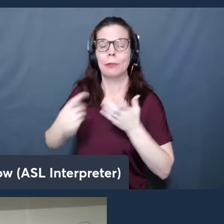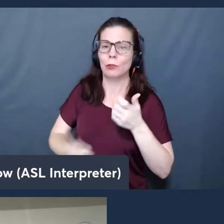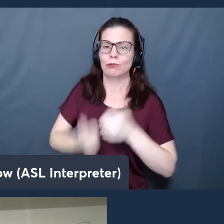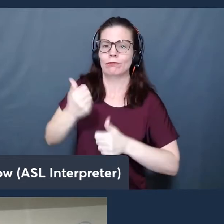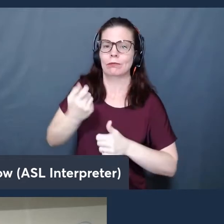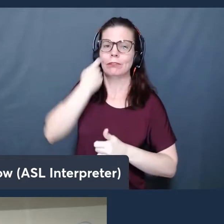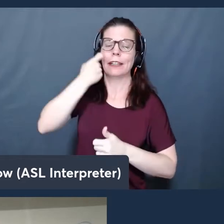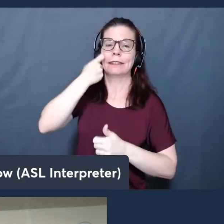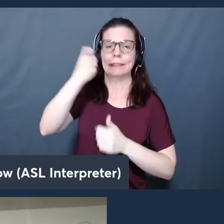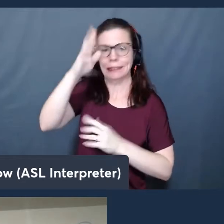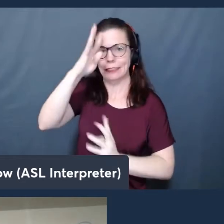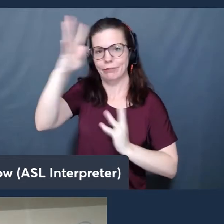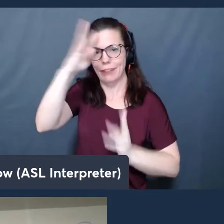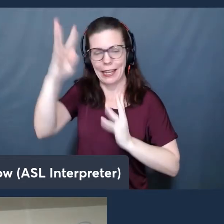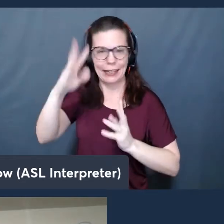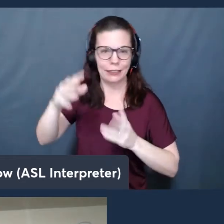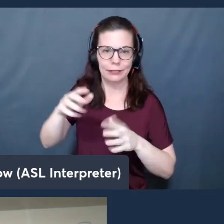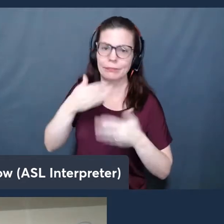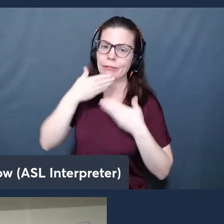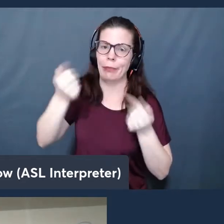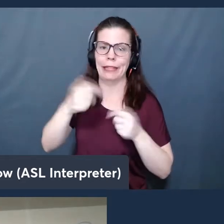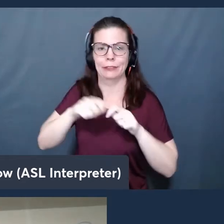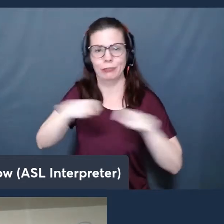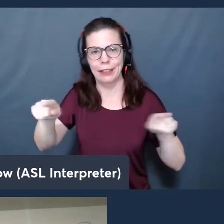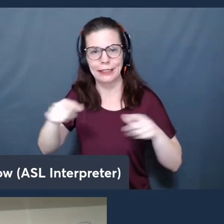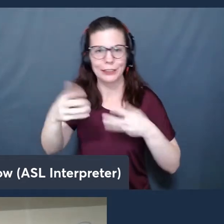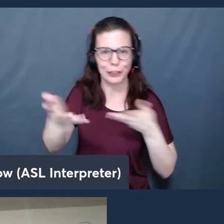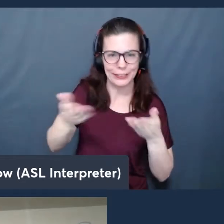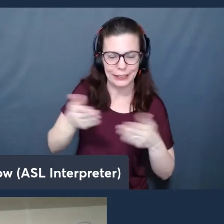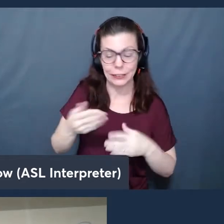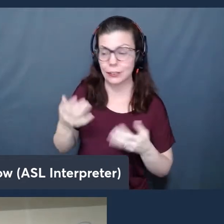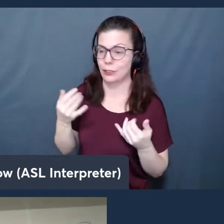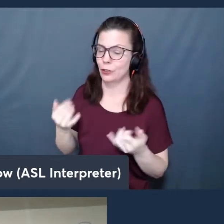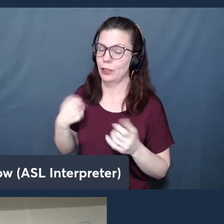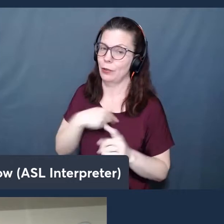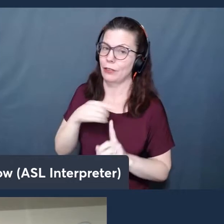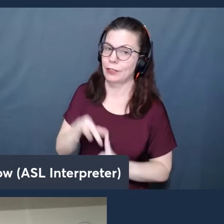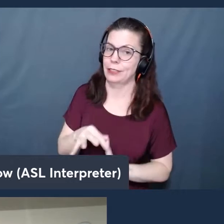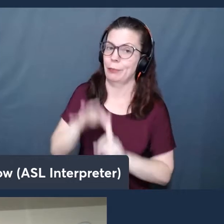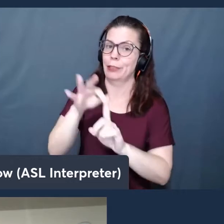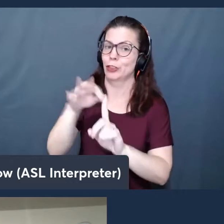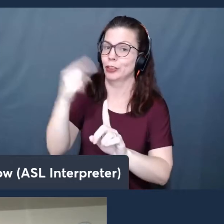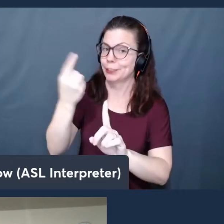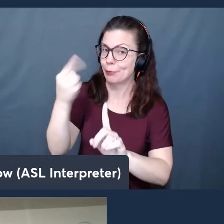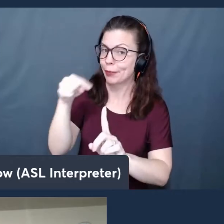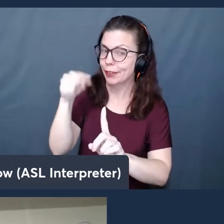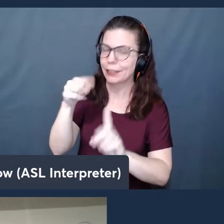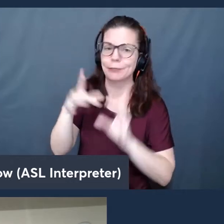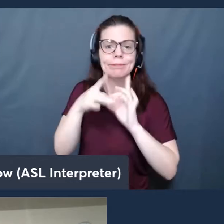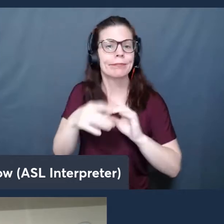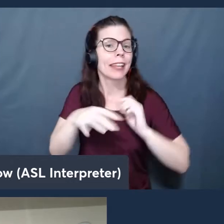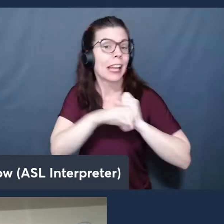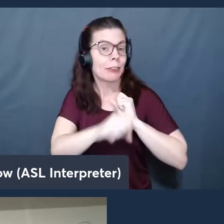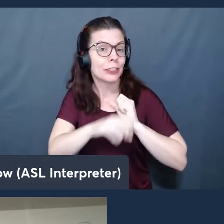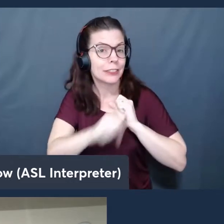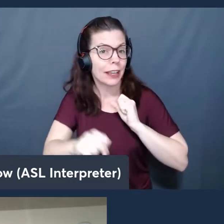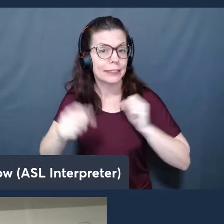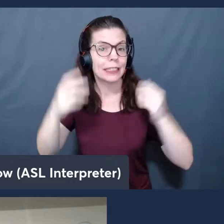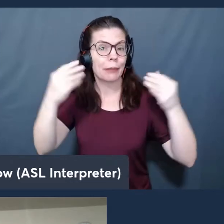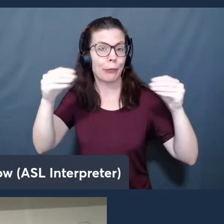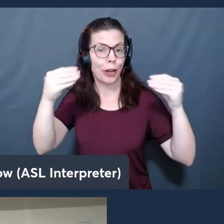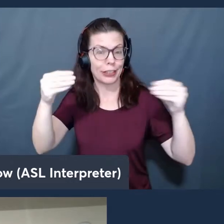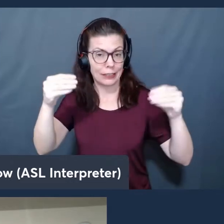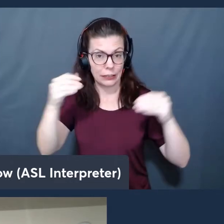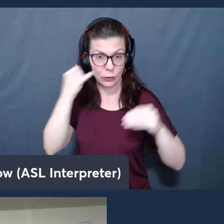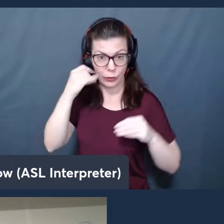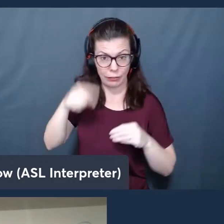in AWS services and releases. And today we have something special to do with advertising and marketing. So if that's